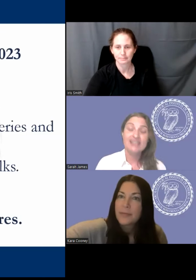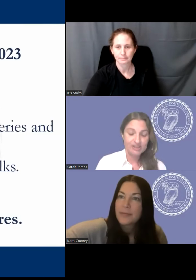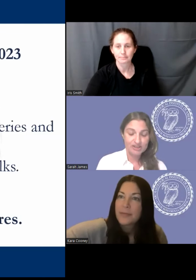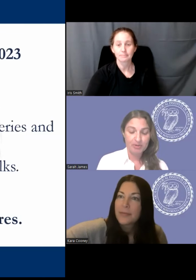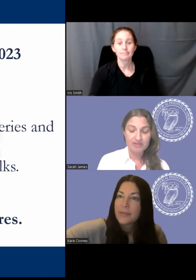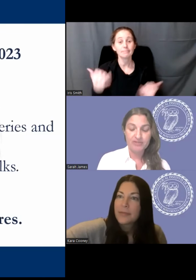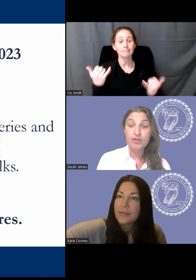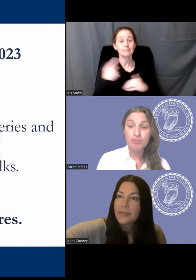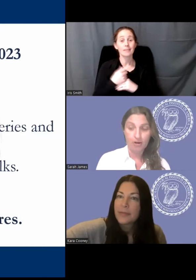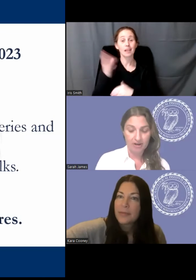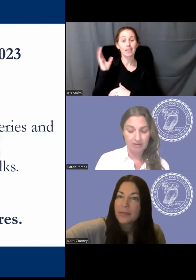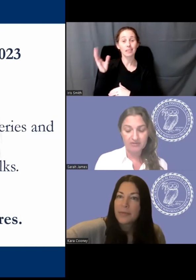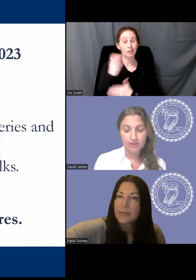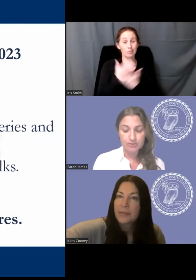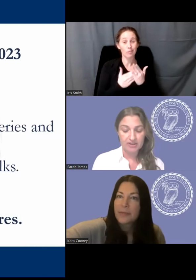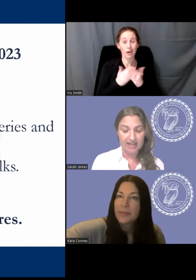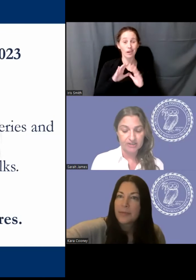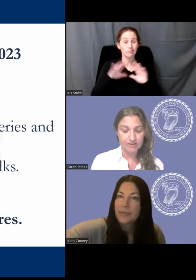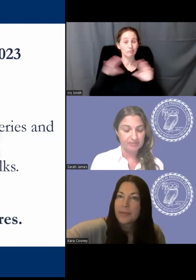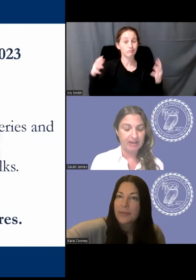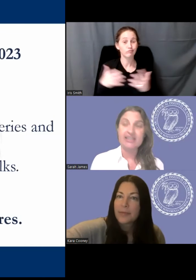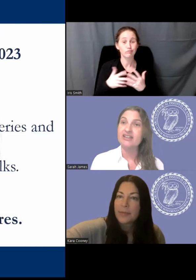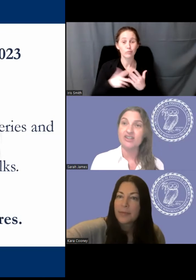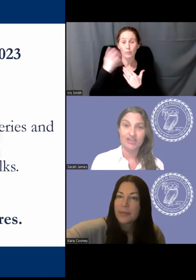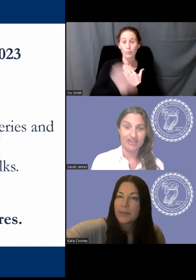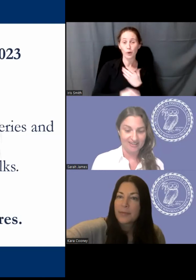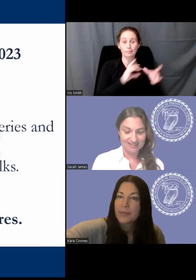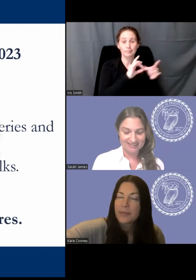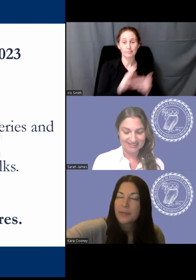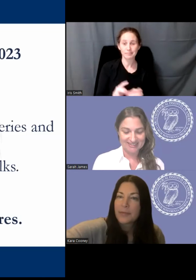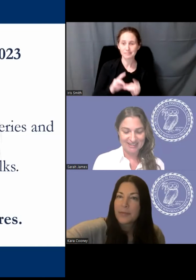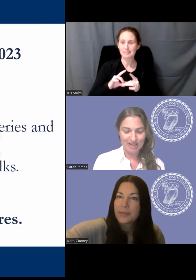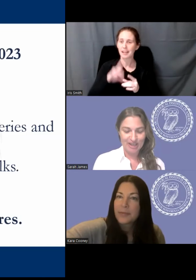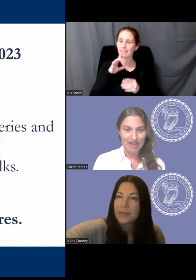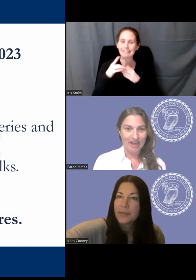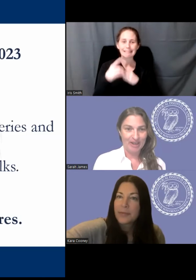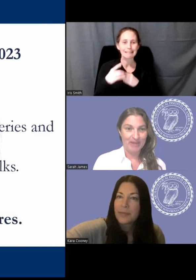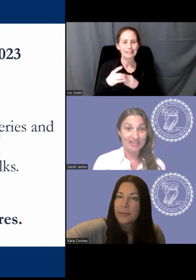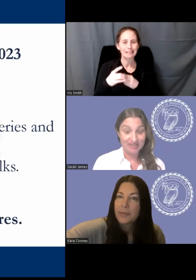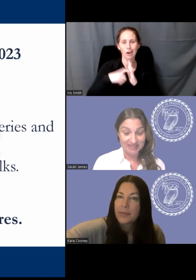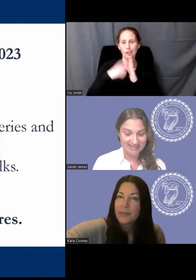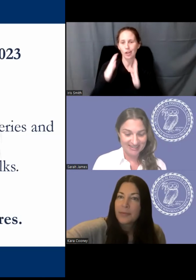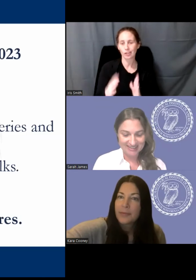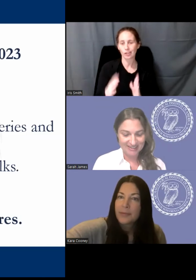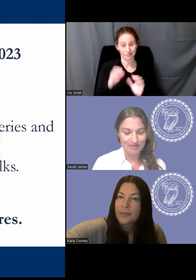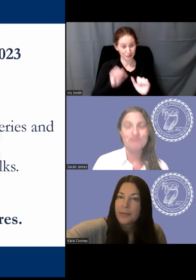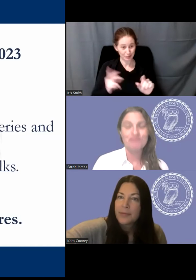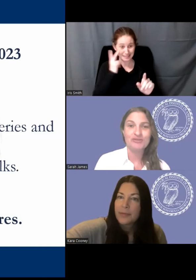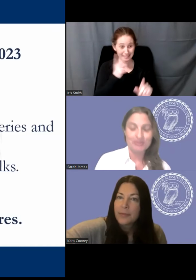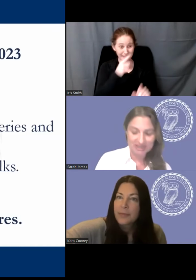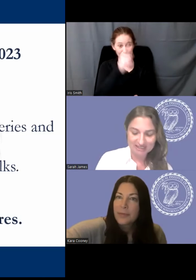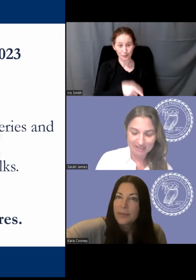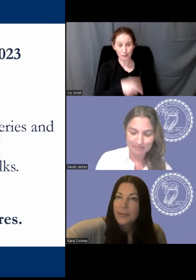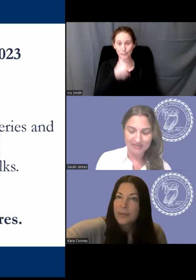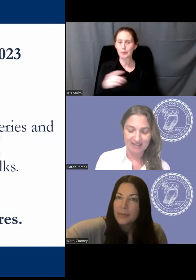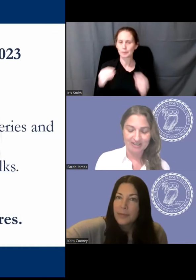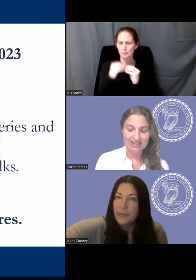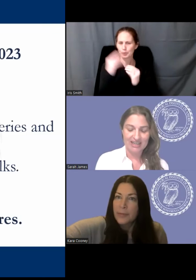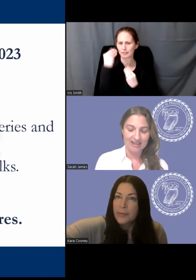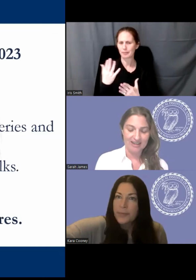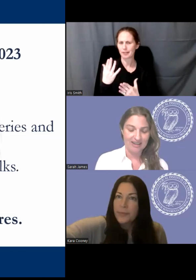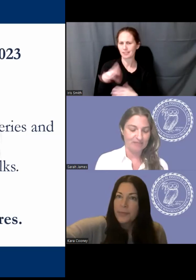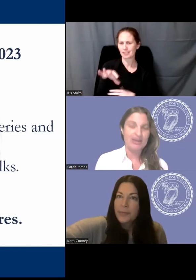Tonight's lecture is part of a full program of ritual lectures by leading archaeologists. As you can see here, more information can be found